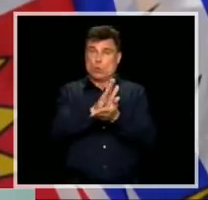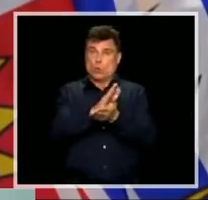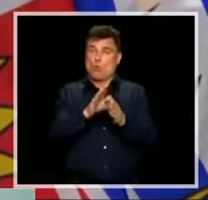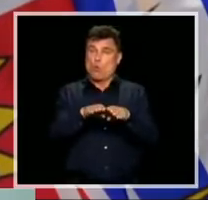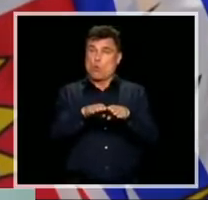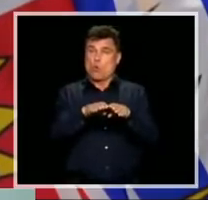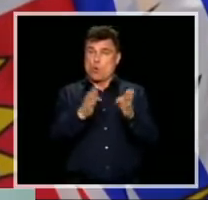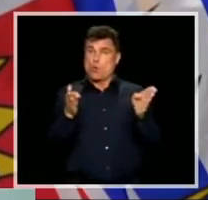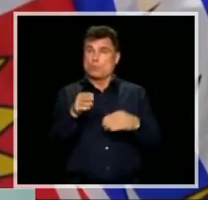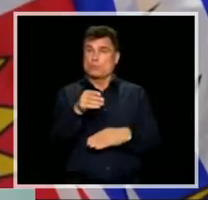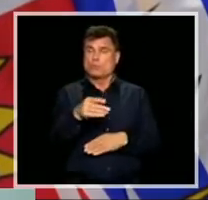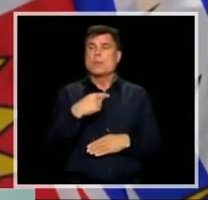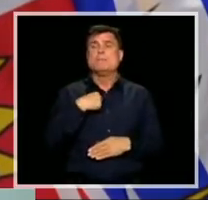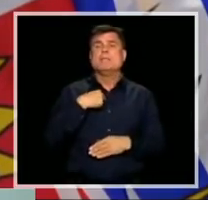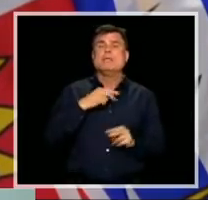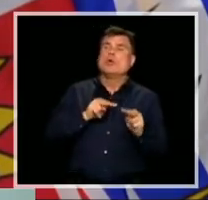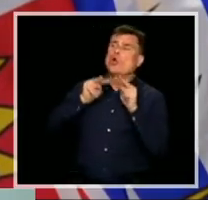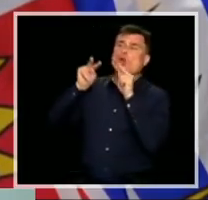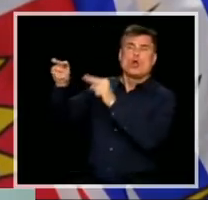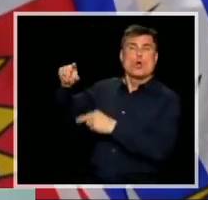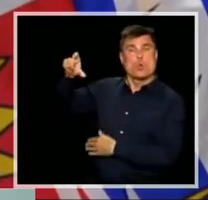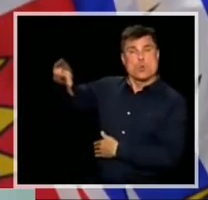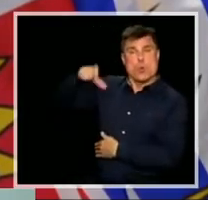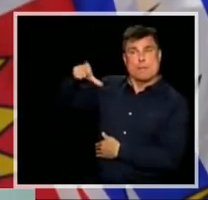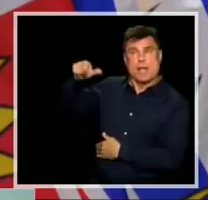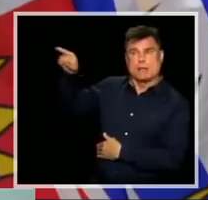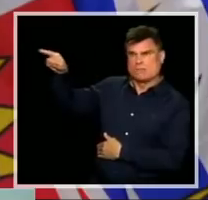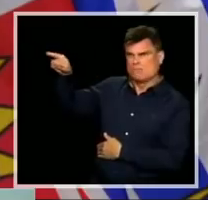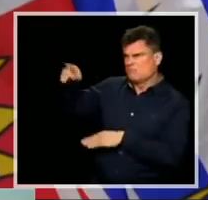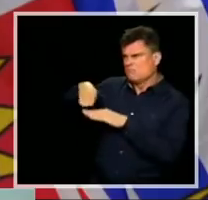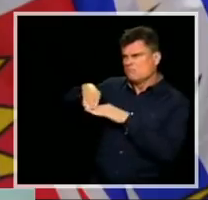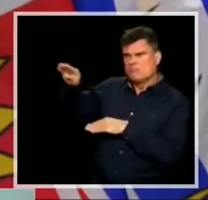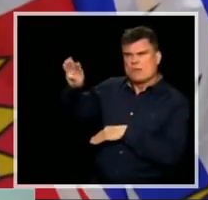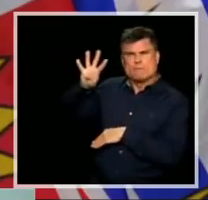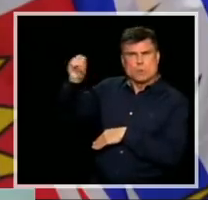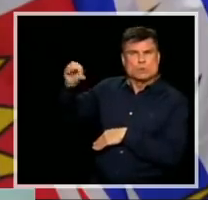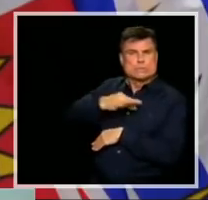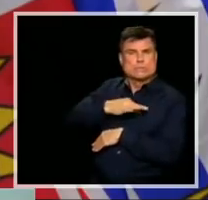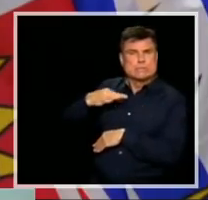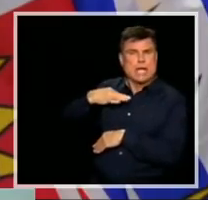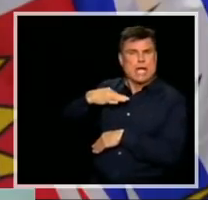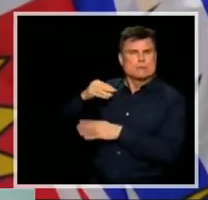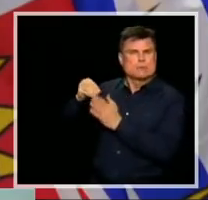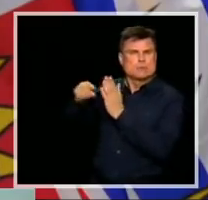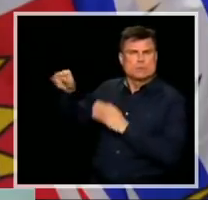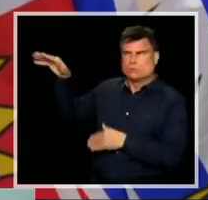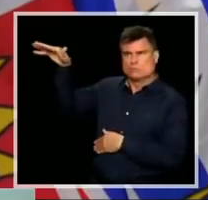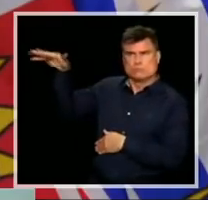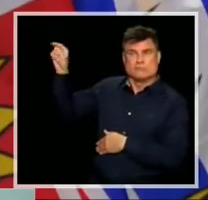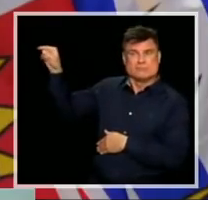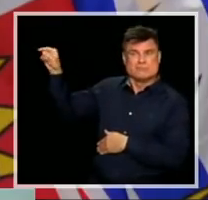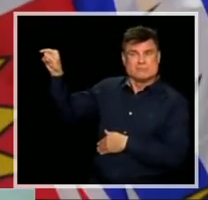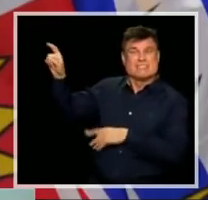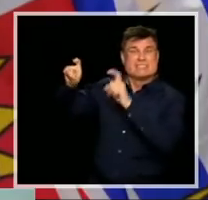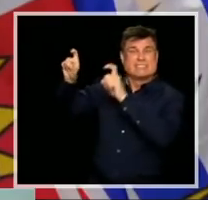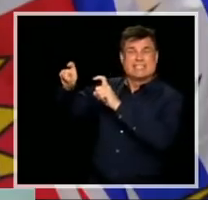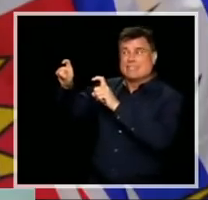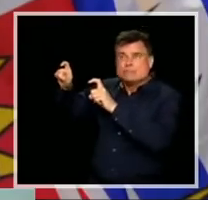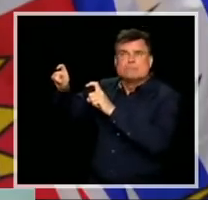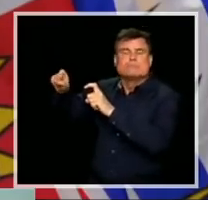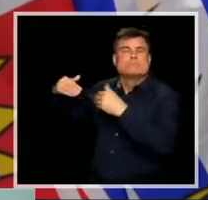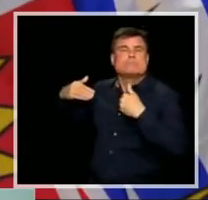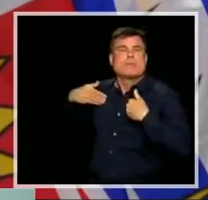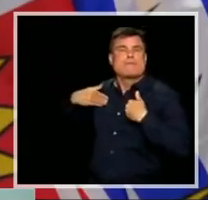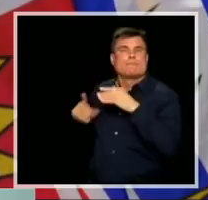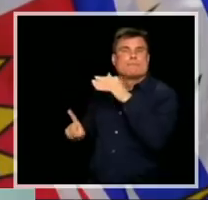been managed in those situations. So that is a very small number over the number of people who've returned to classes